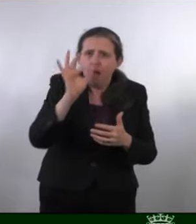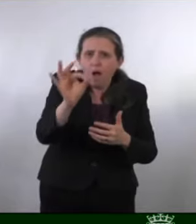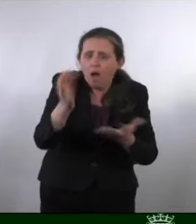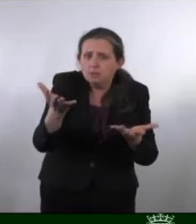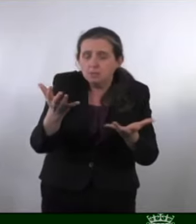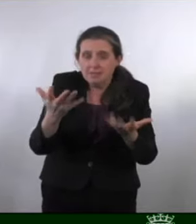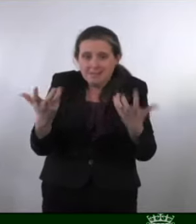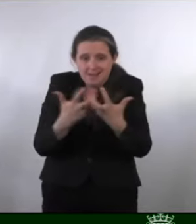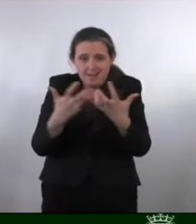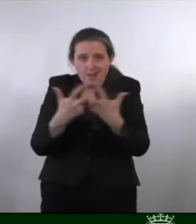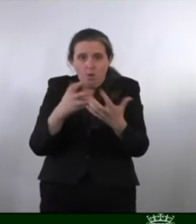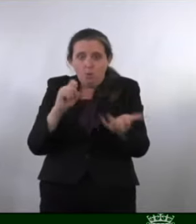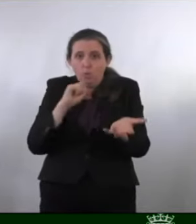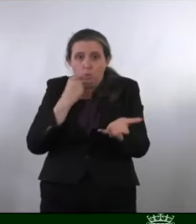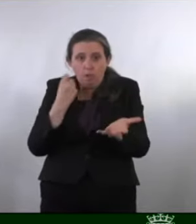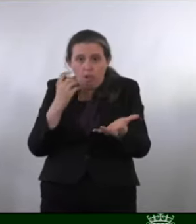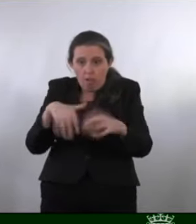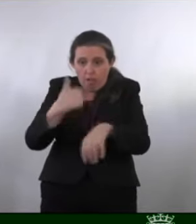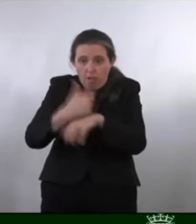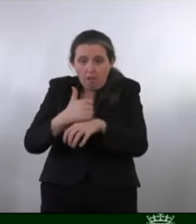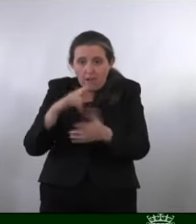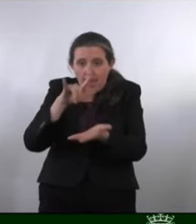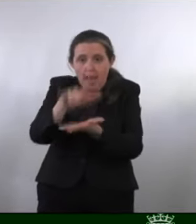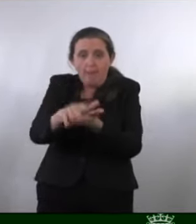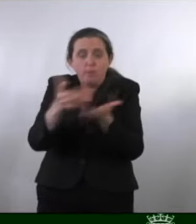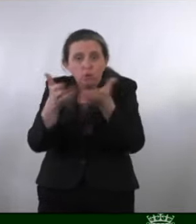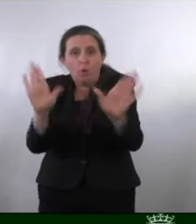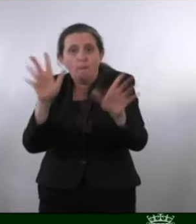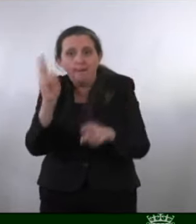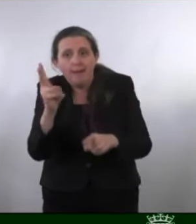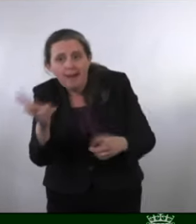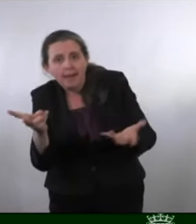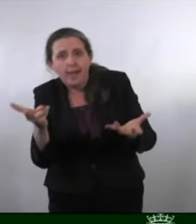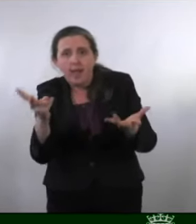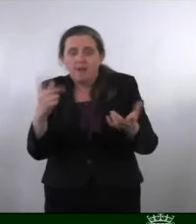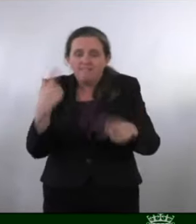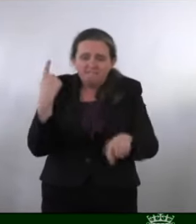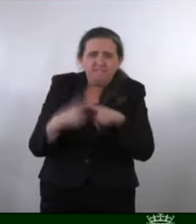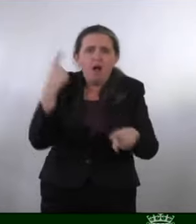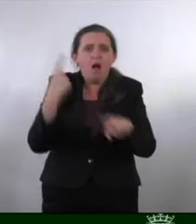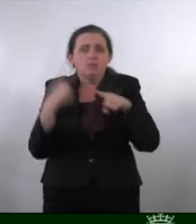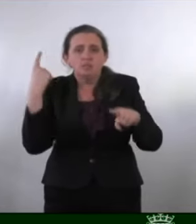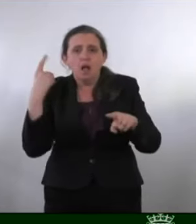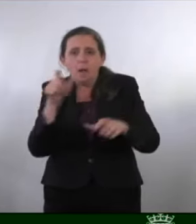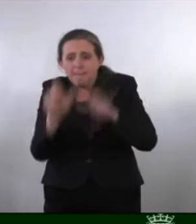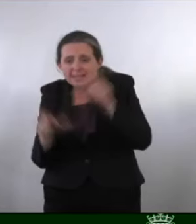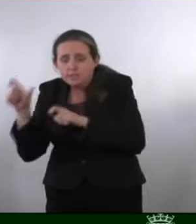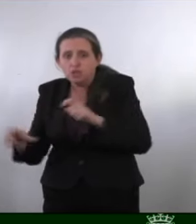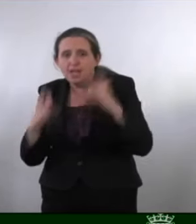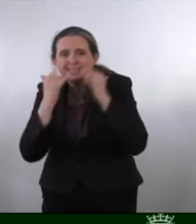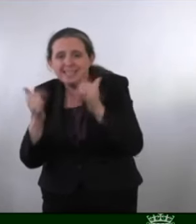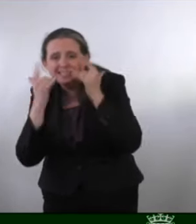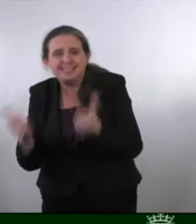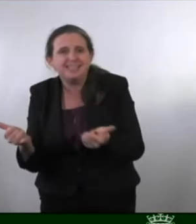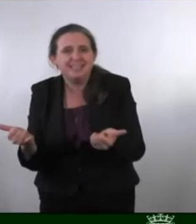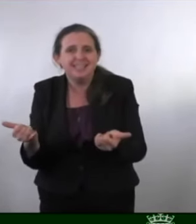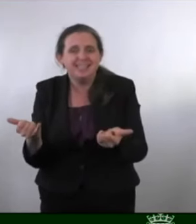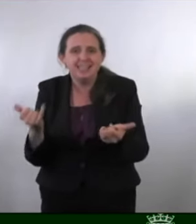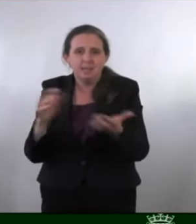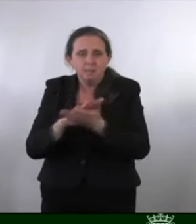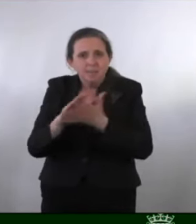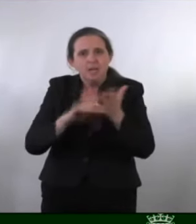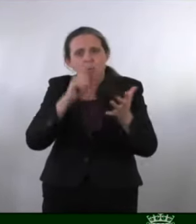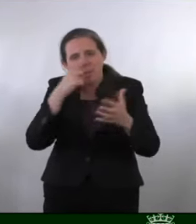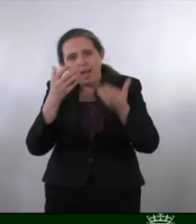passenger testing regime to prevent further job losses, restore consumer confidence and ensure that local voluntary sector